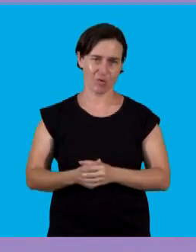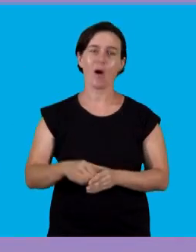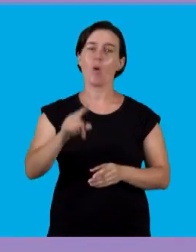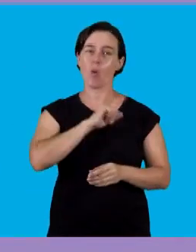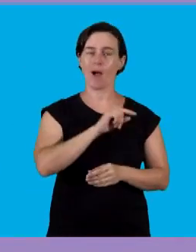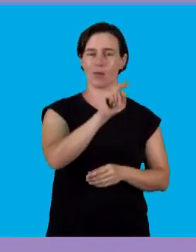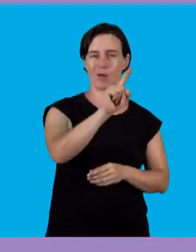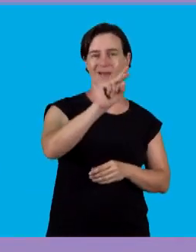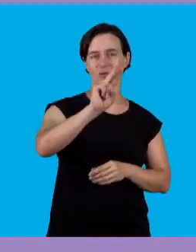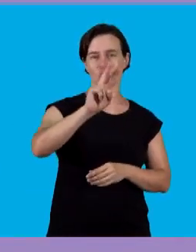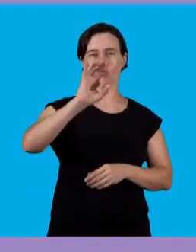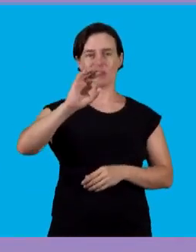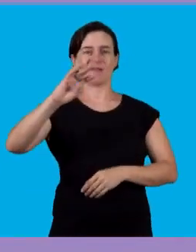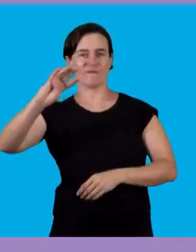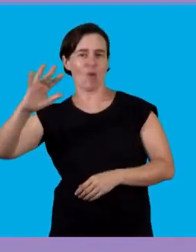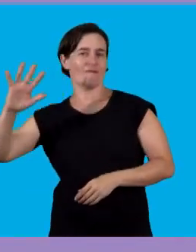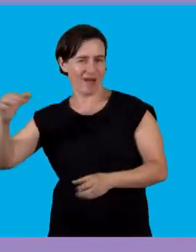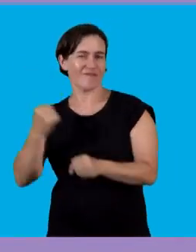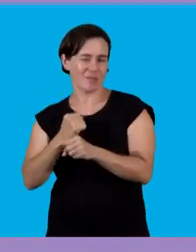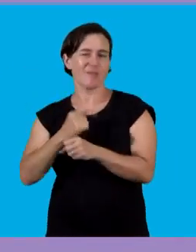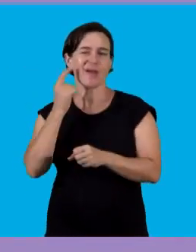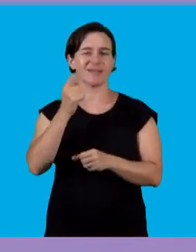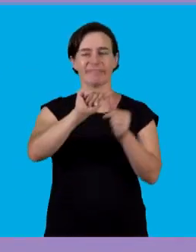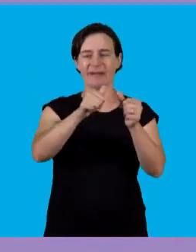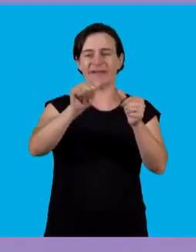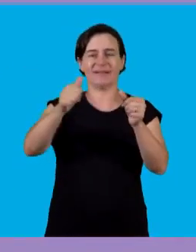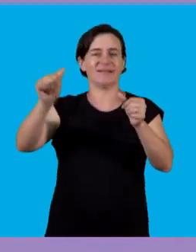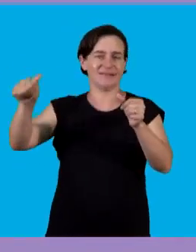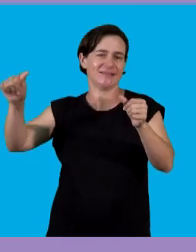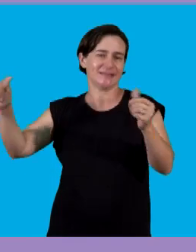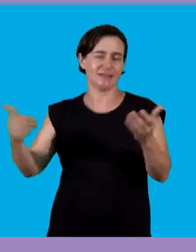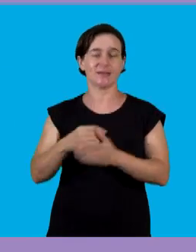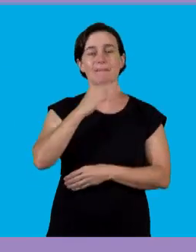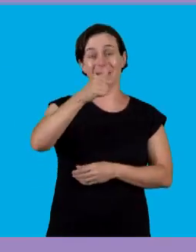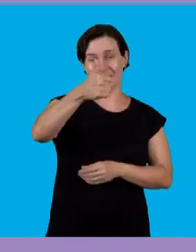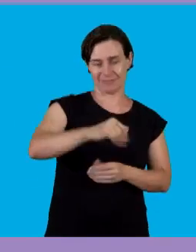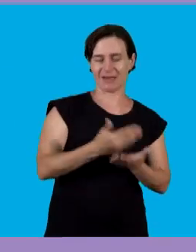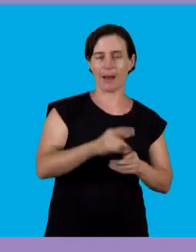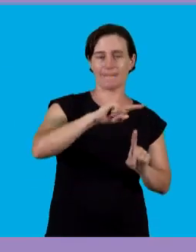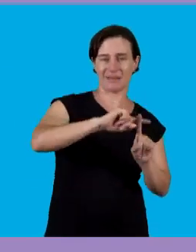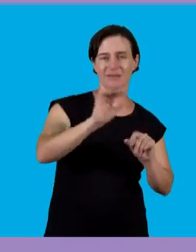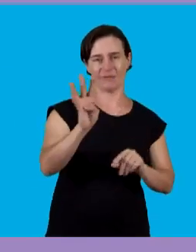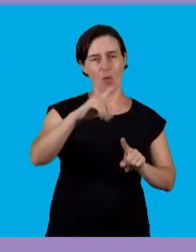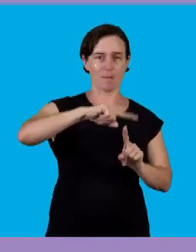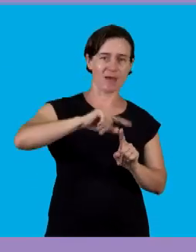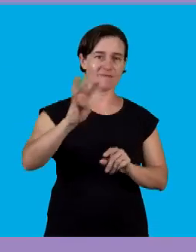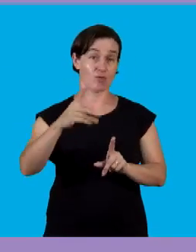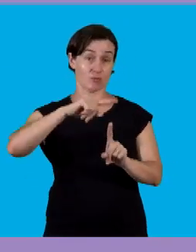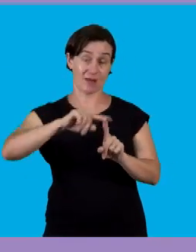are still those consecutive terms. So when we add 4 to 11,